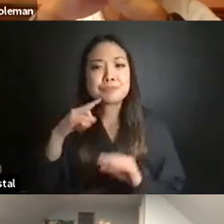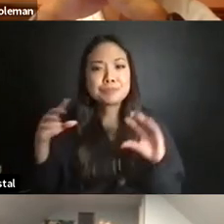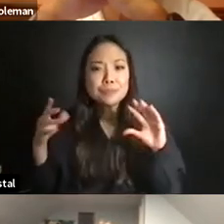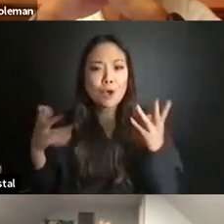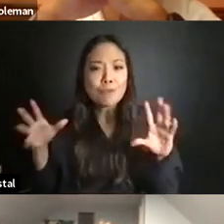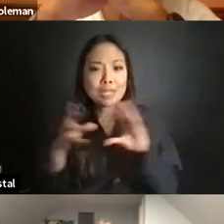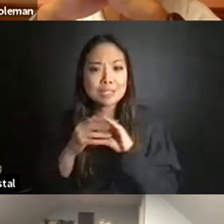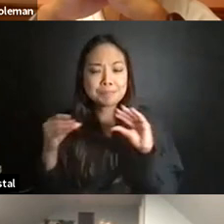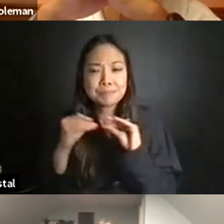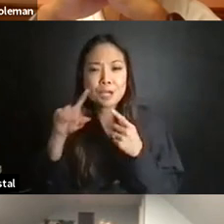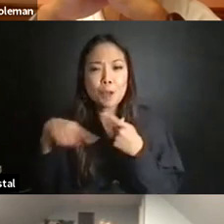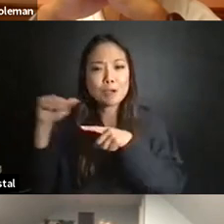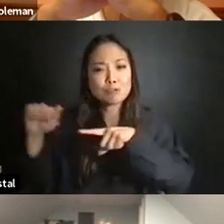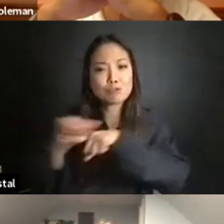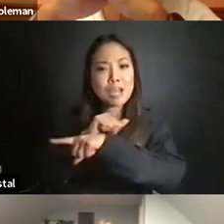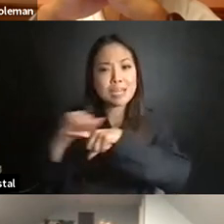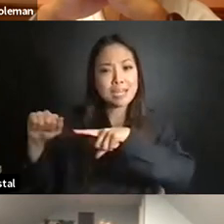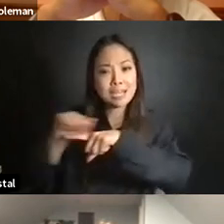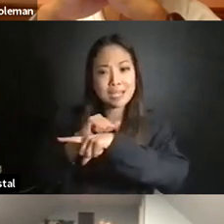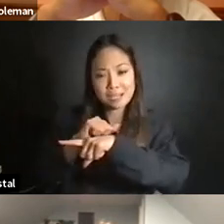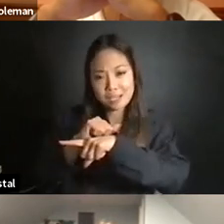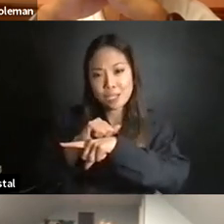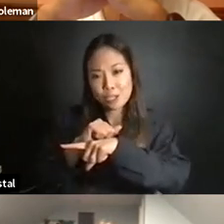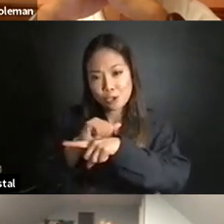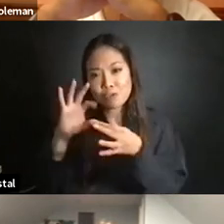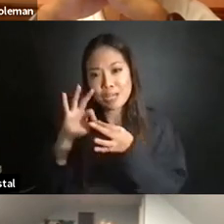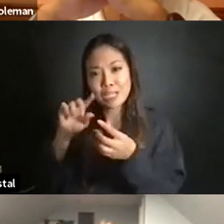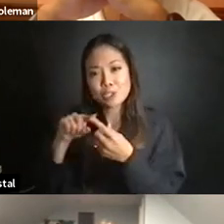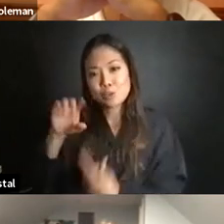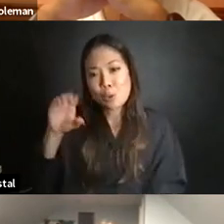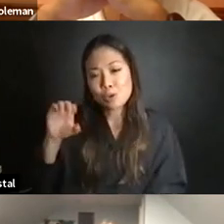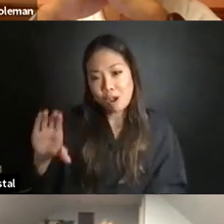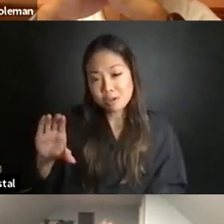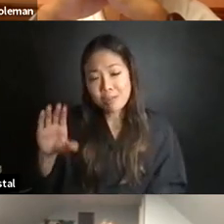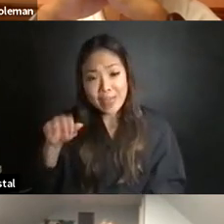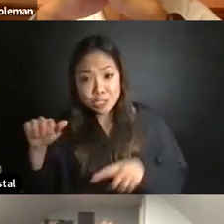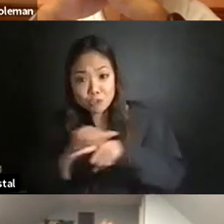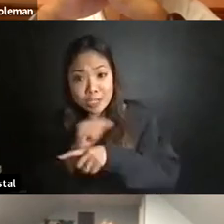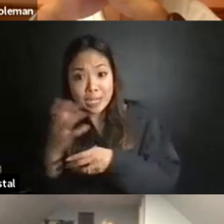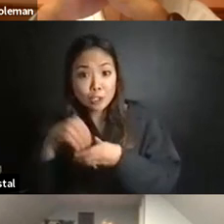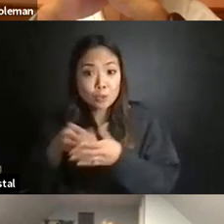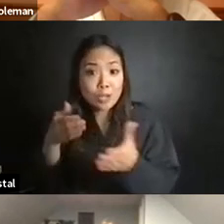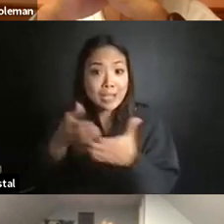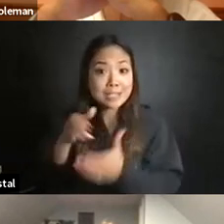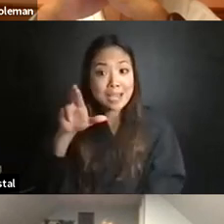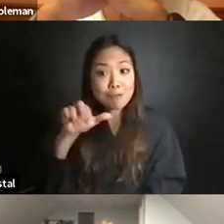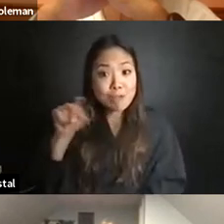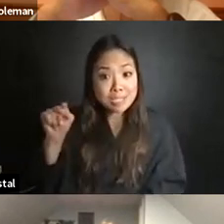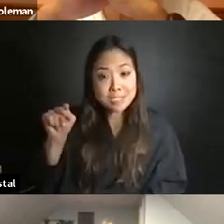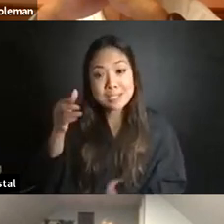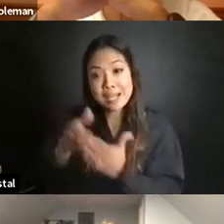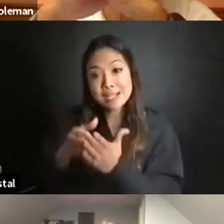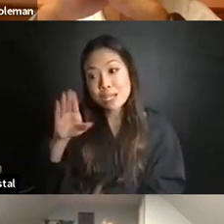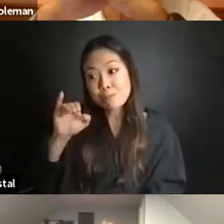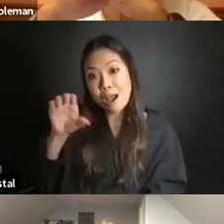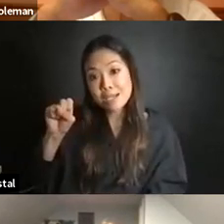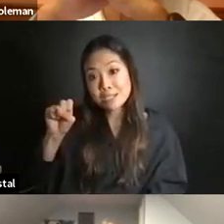training um along with the code of conduct so would that training include anti-racist or bias training yes i think